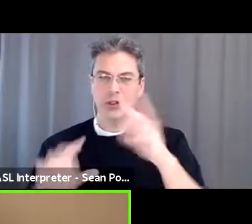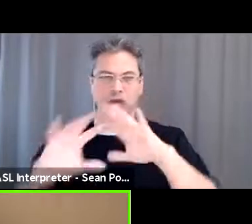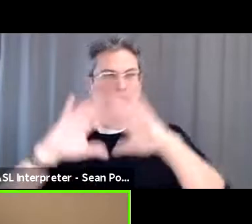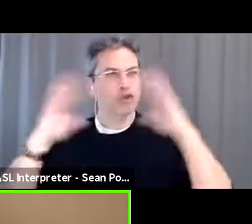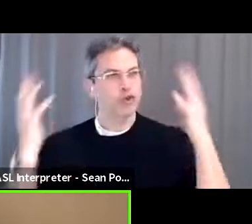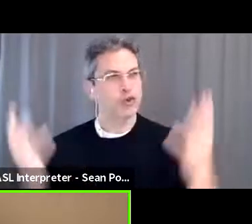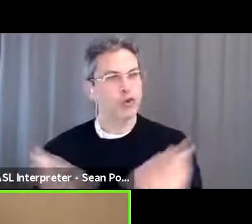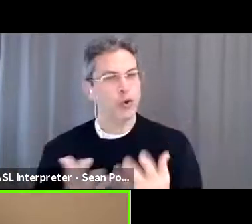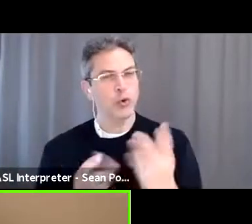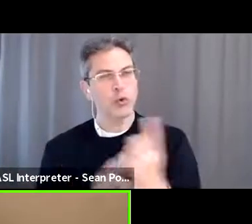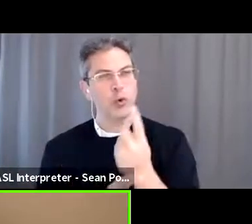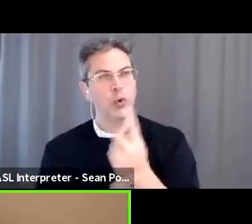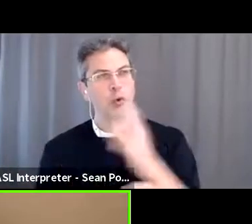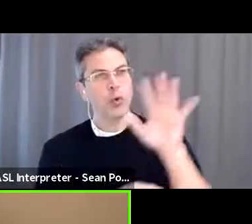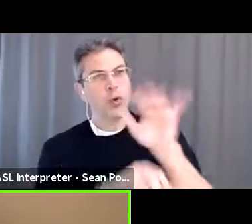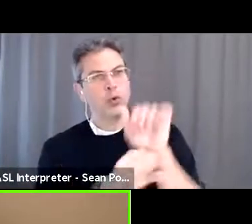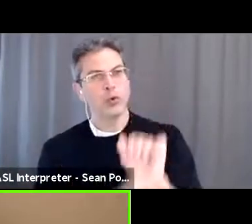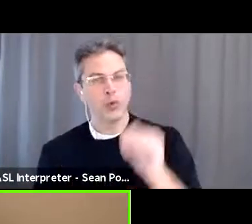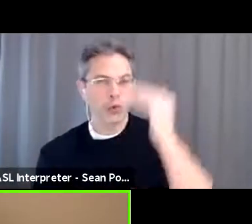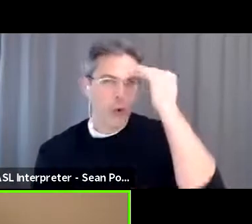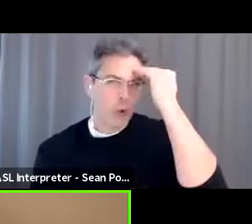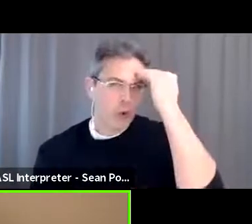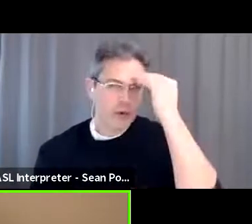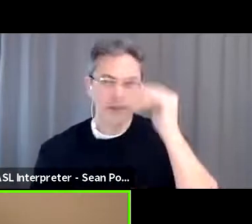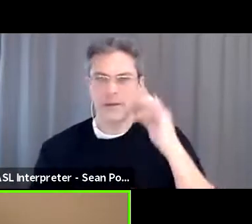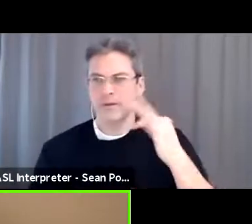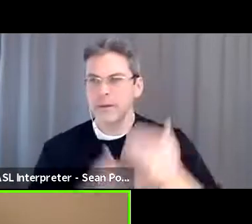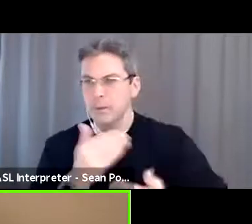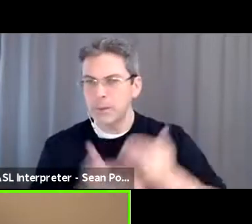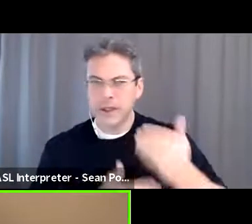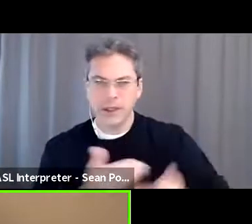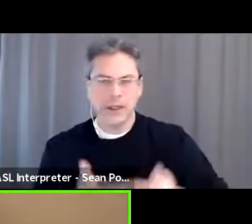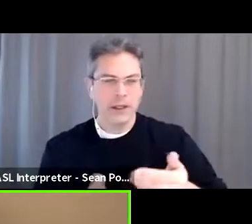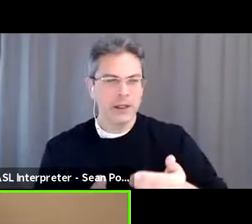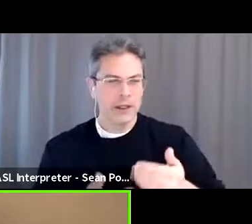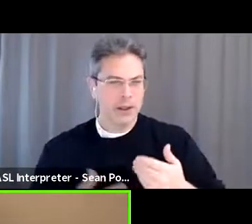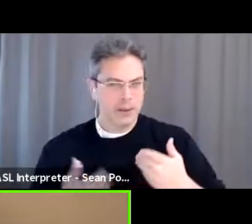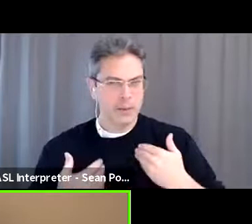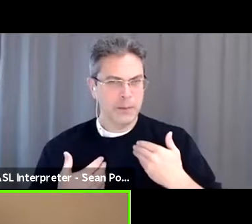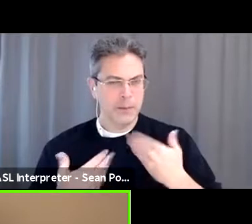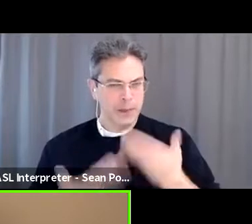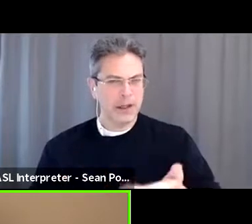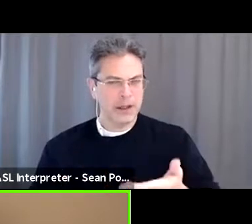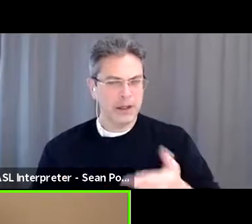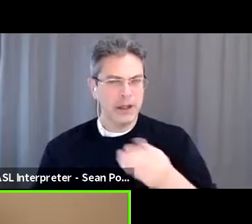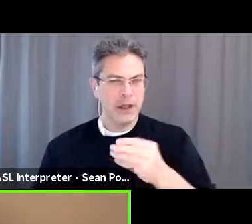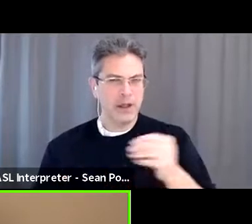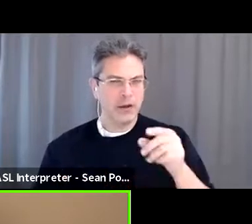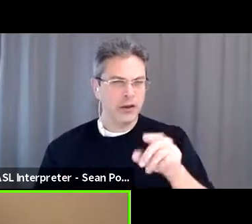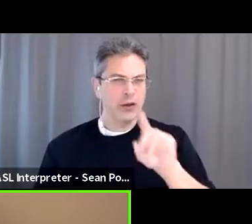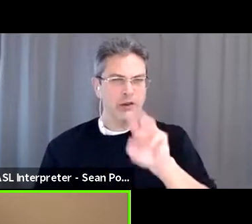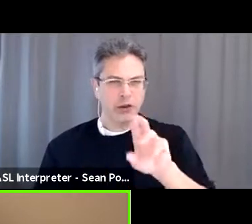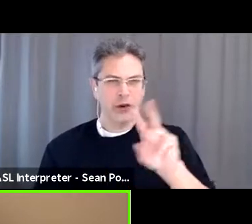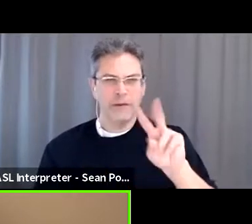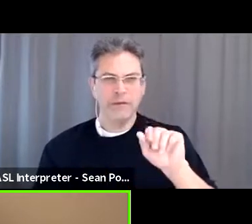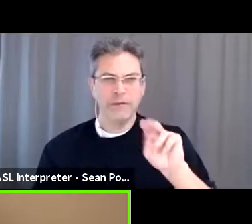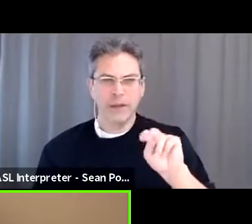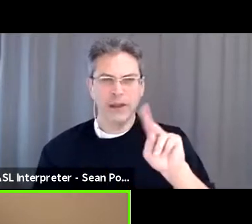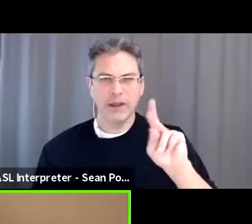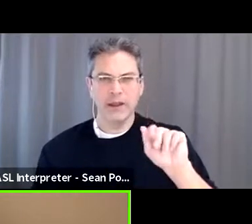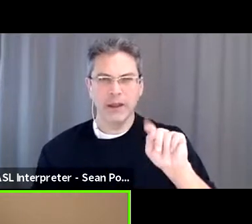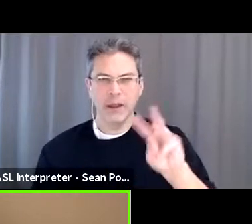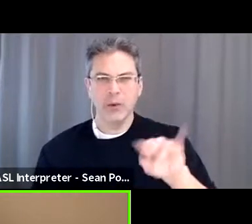and being. And in that regard, the thing I wanted to land on that Dr. Van Katwijk said was talking